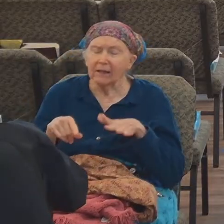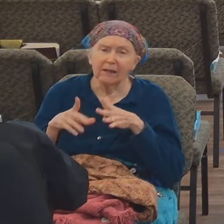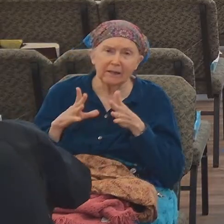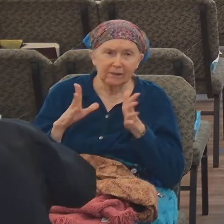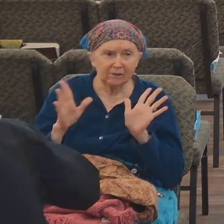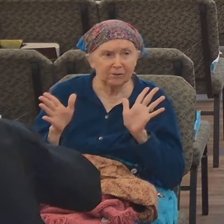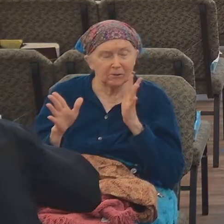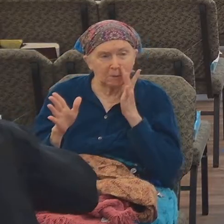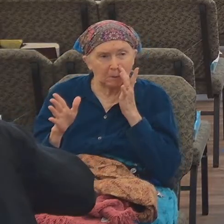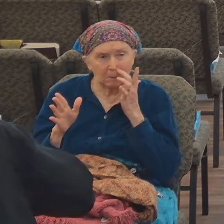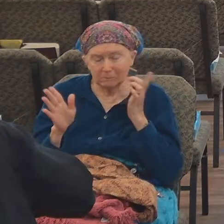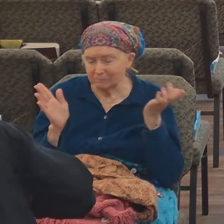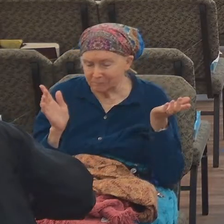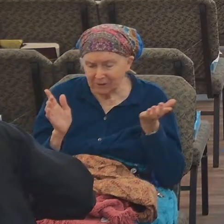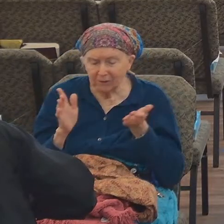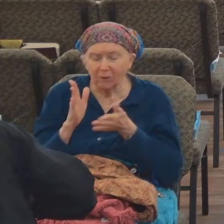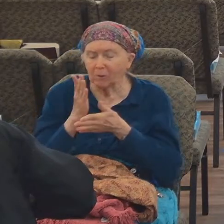and